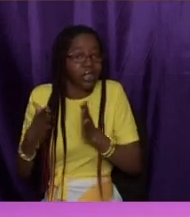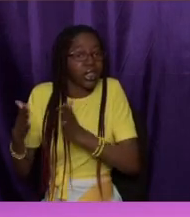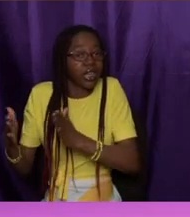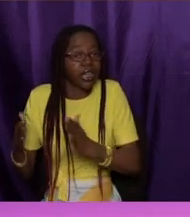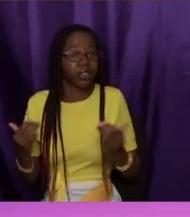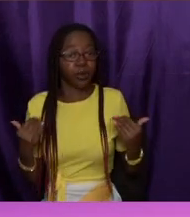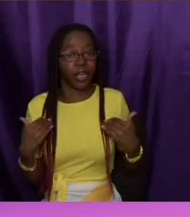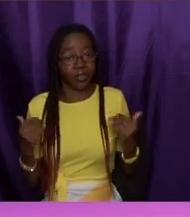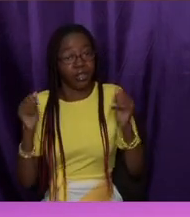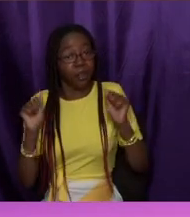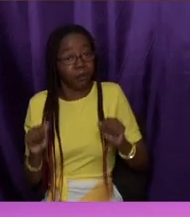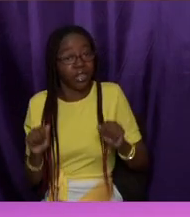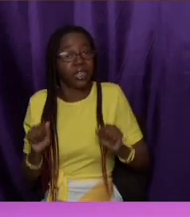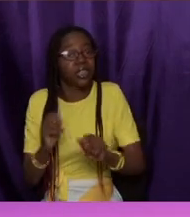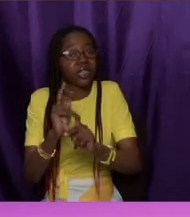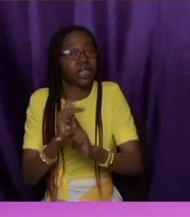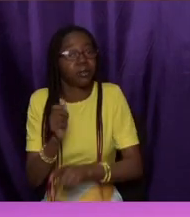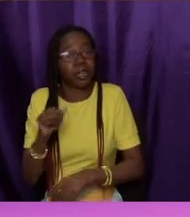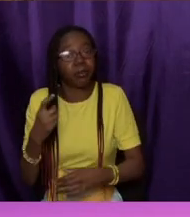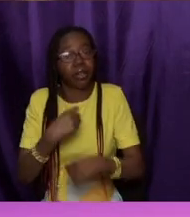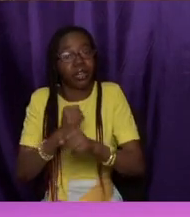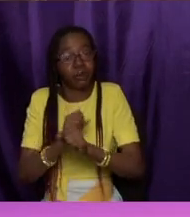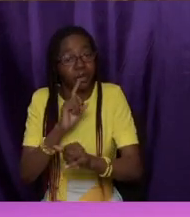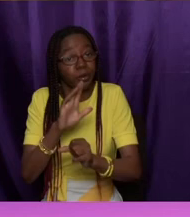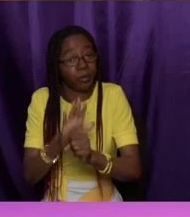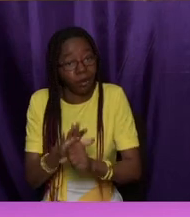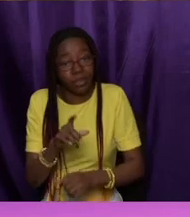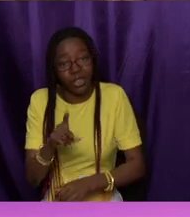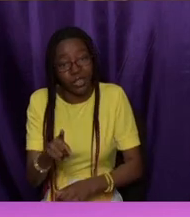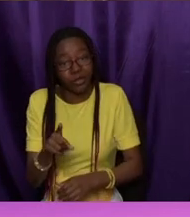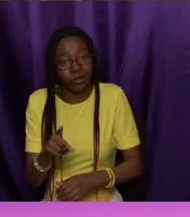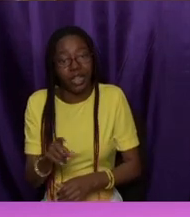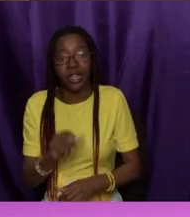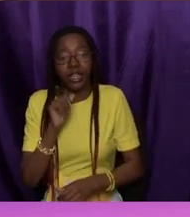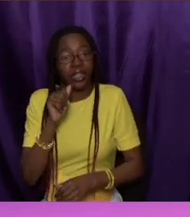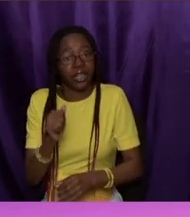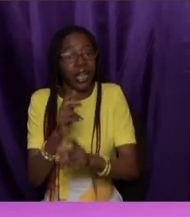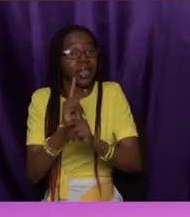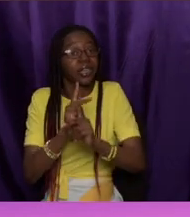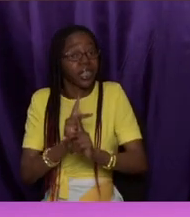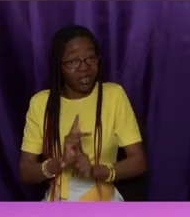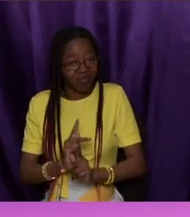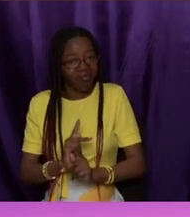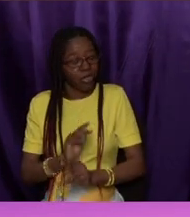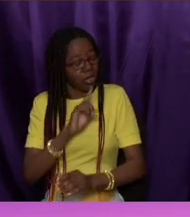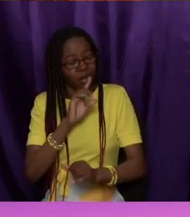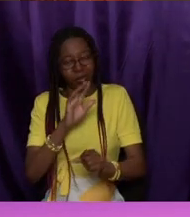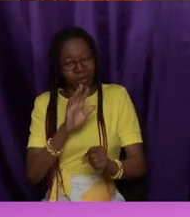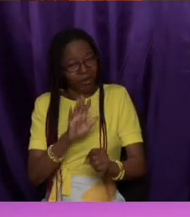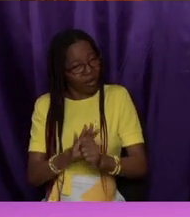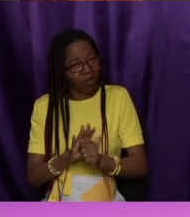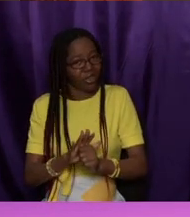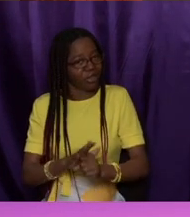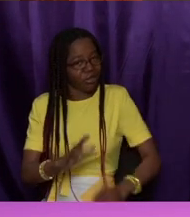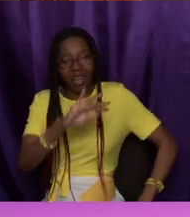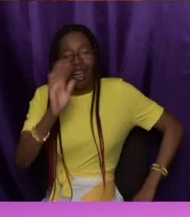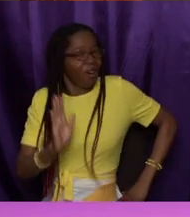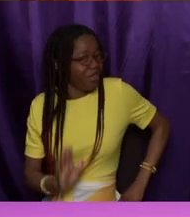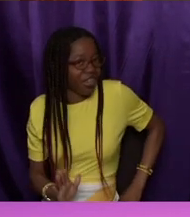the ability to keep. Anybody ever made a promise to you that they didn't keep? I promise you, I'll